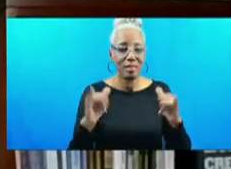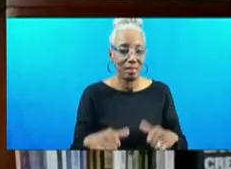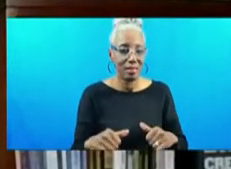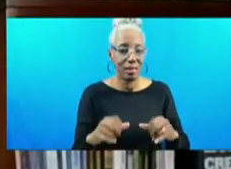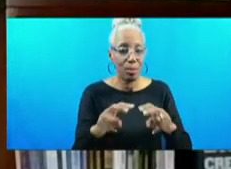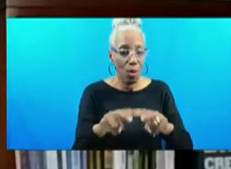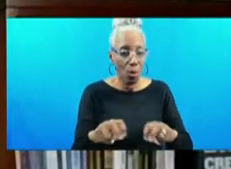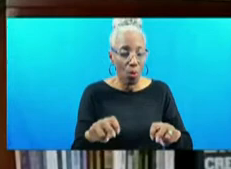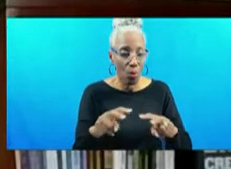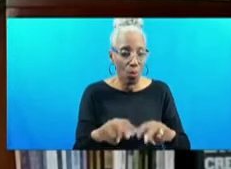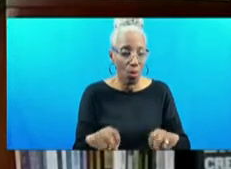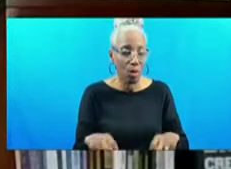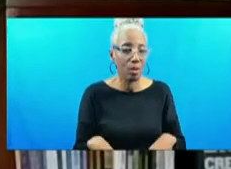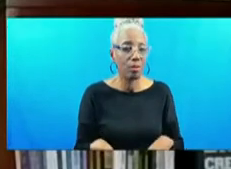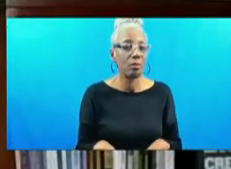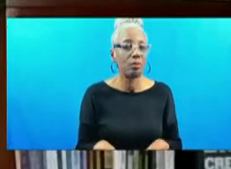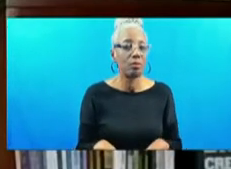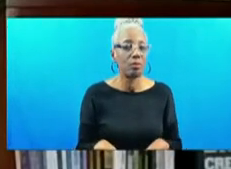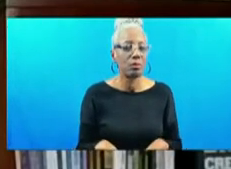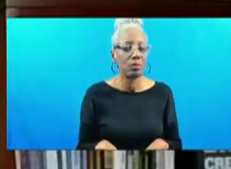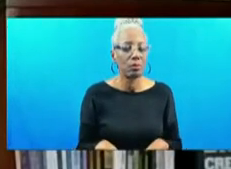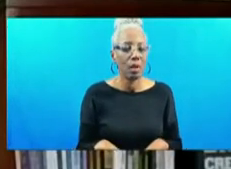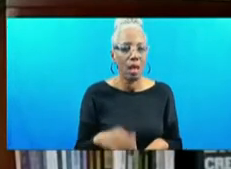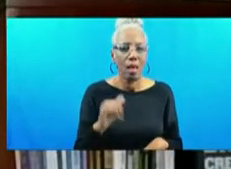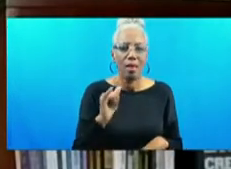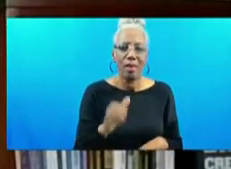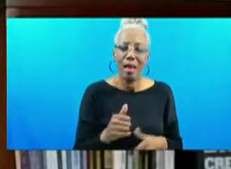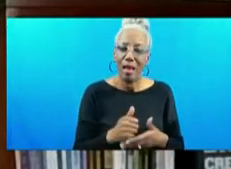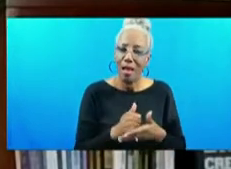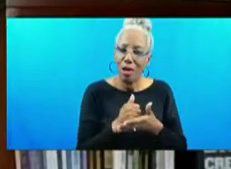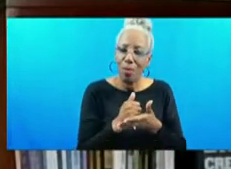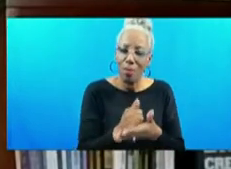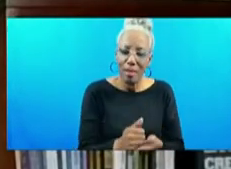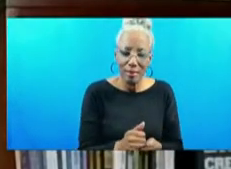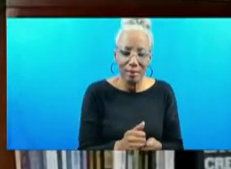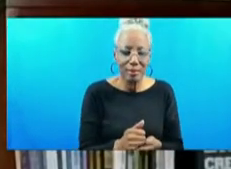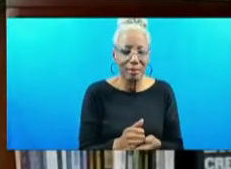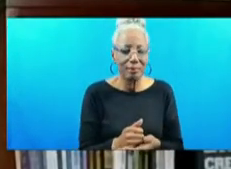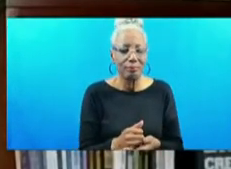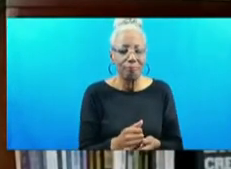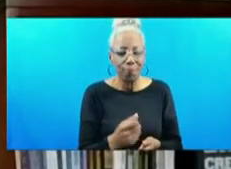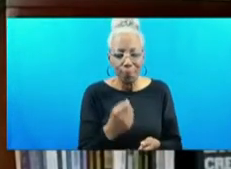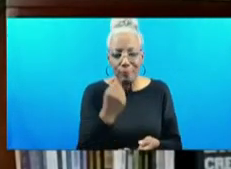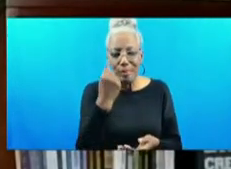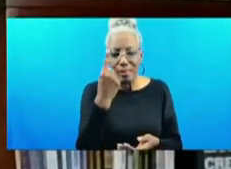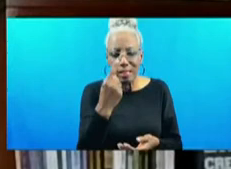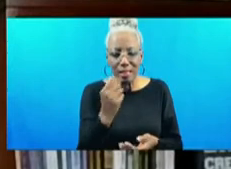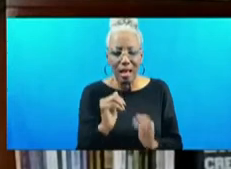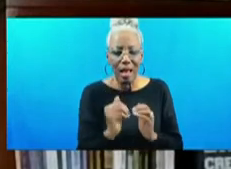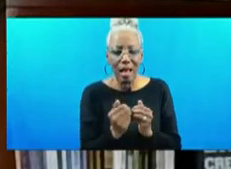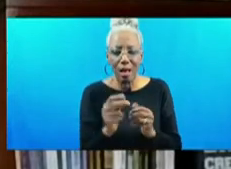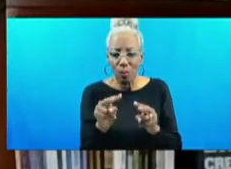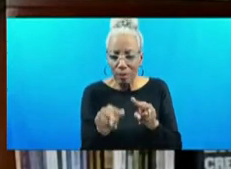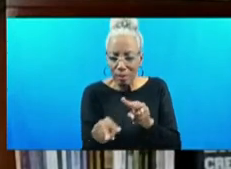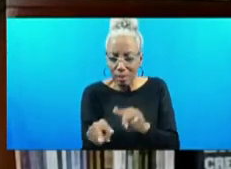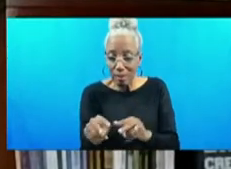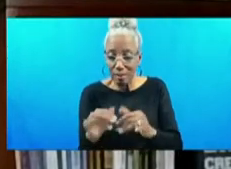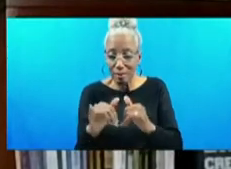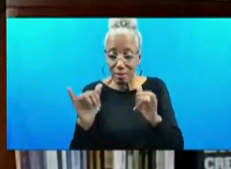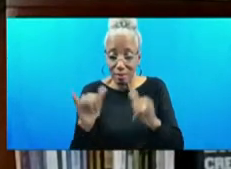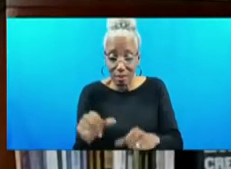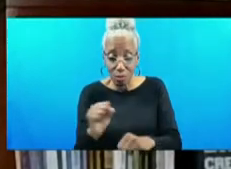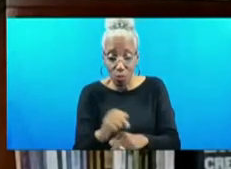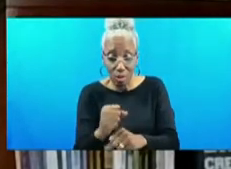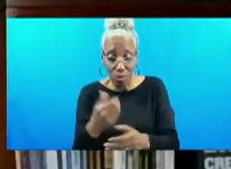we automatically look at the systems that some say are working well, that we just continue to do because